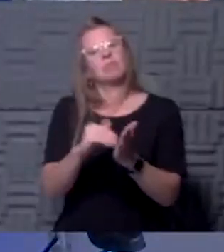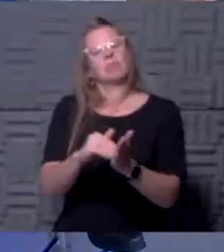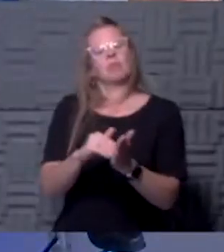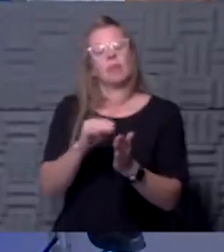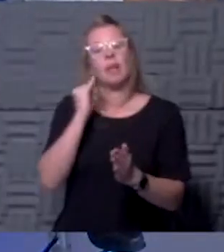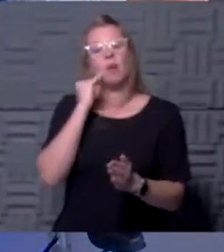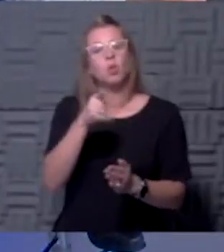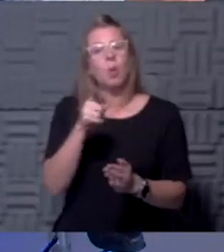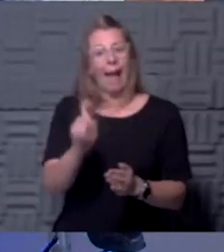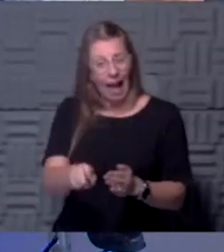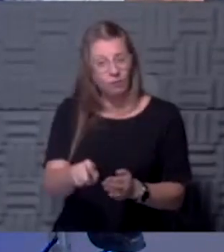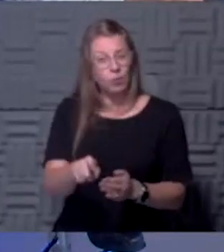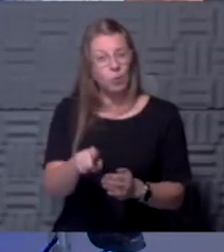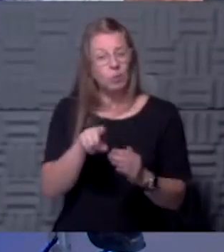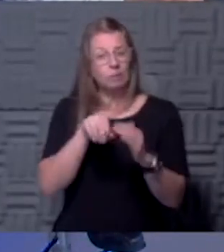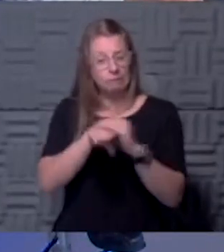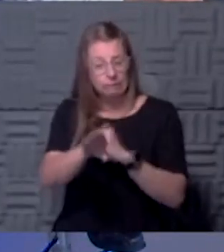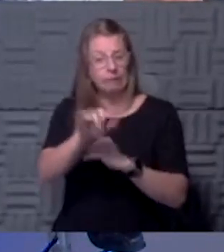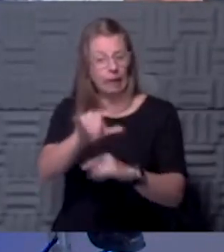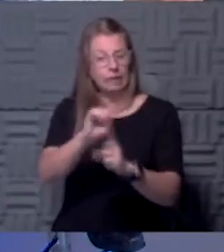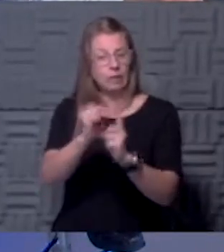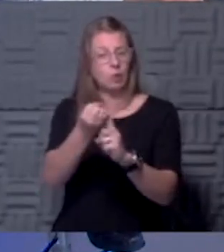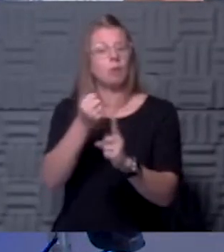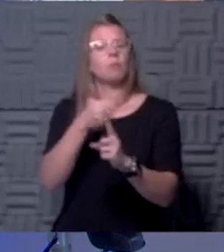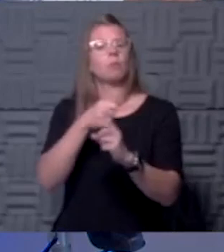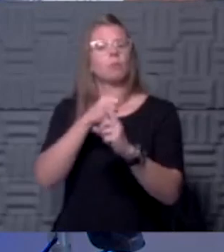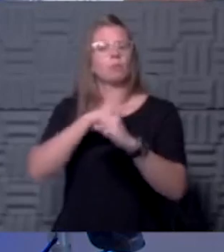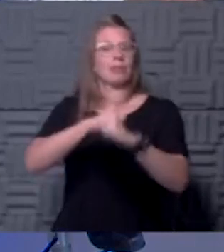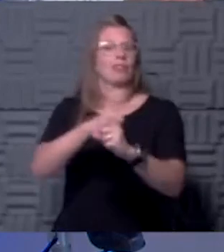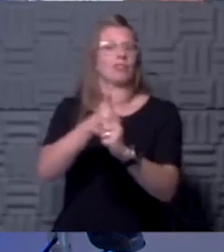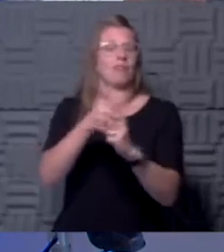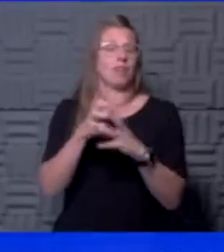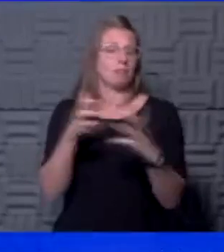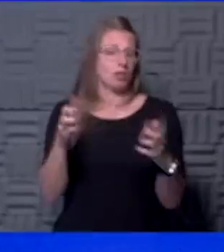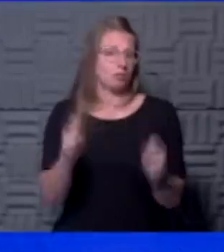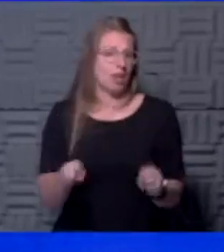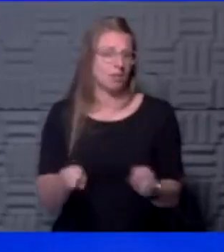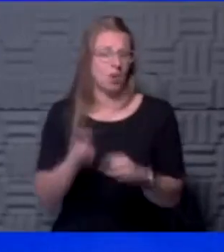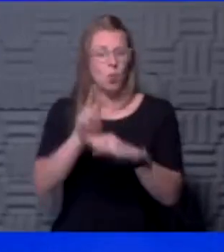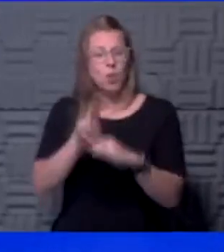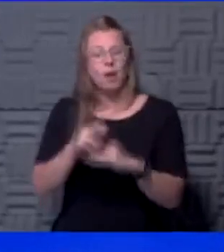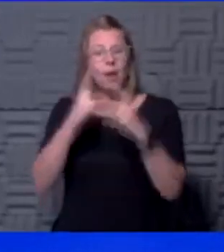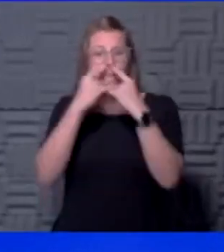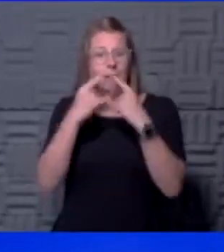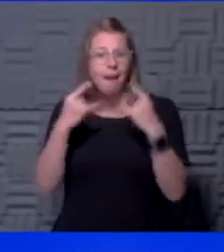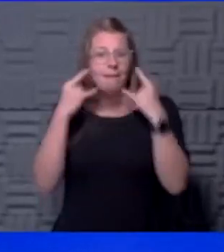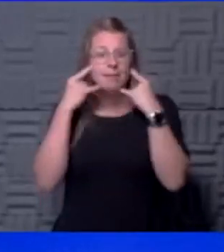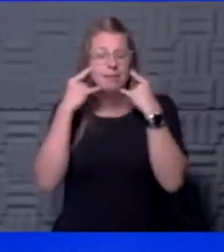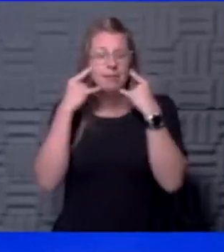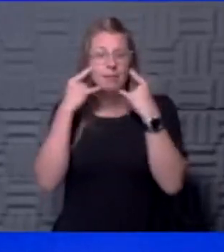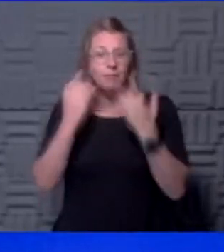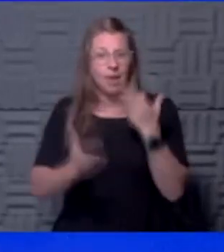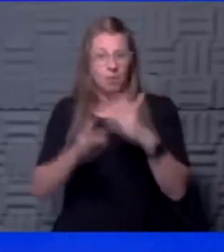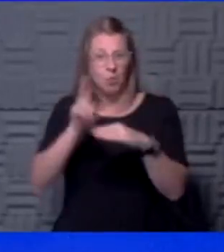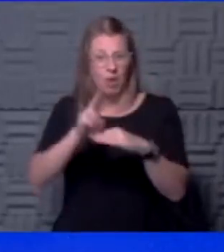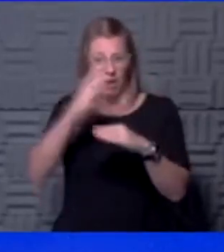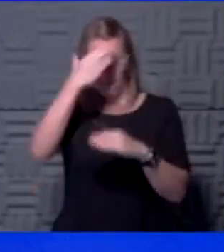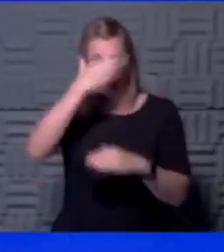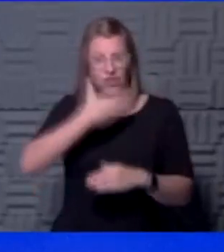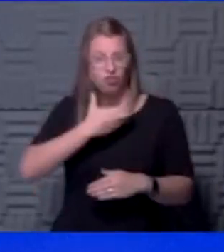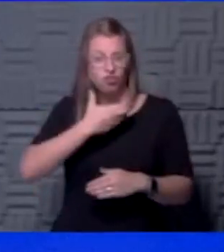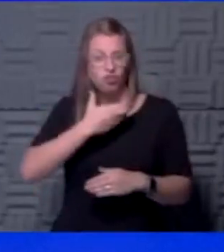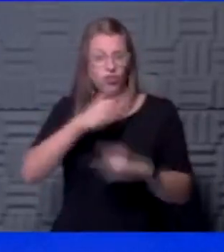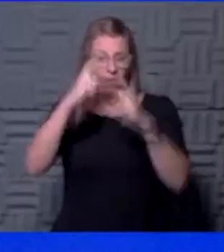if you have to be in that situation, you can protect yourself as much as possible, wearing the mask, perhaps even wearing a face shield